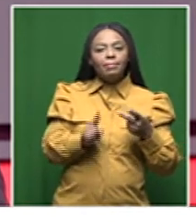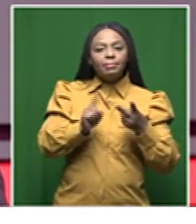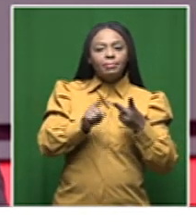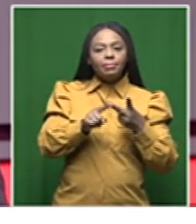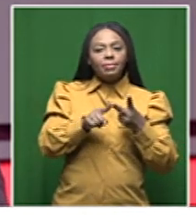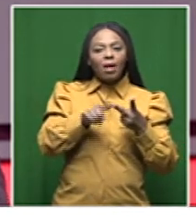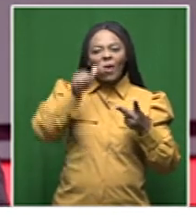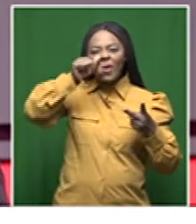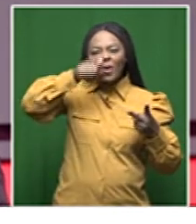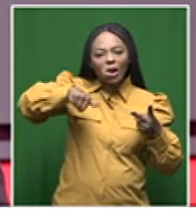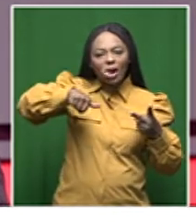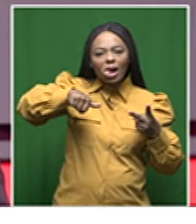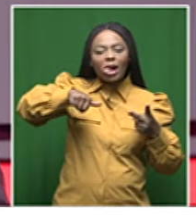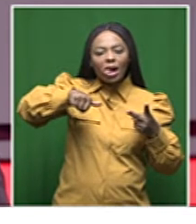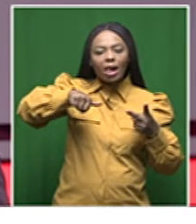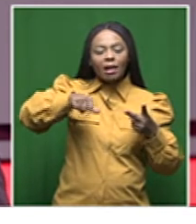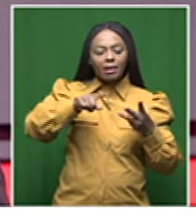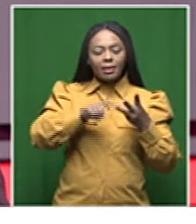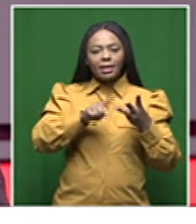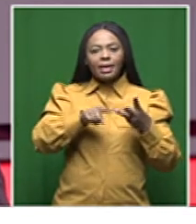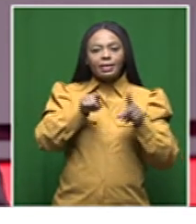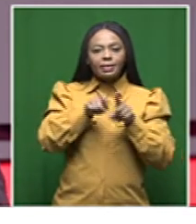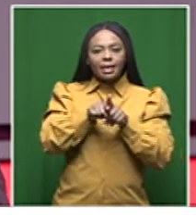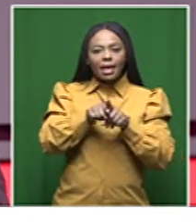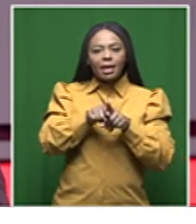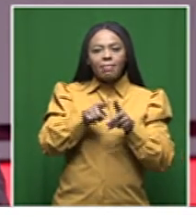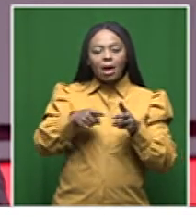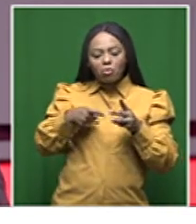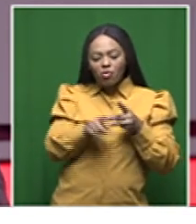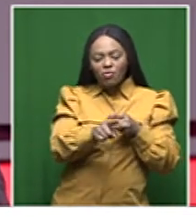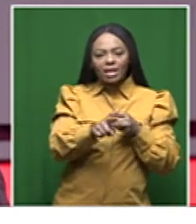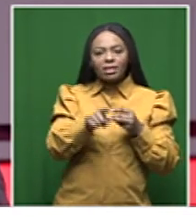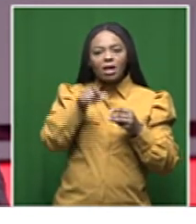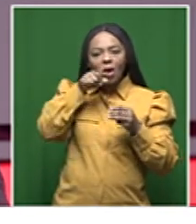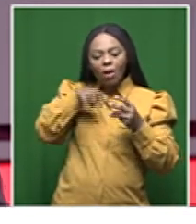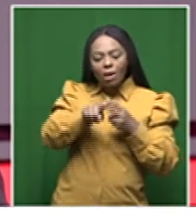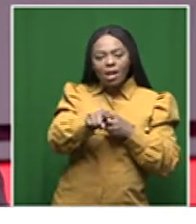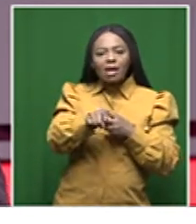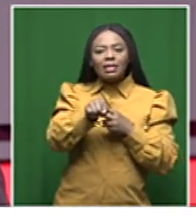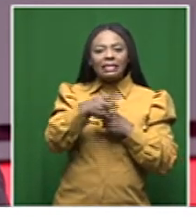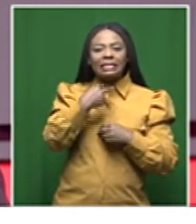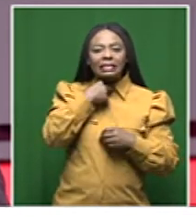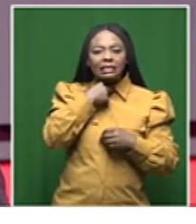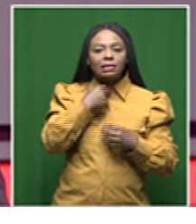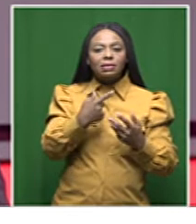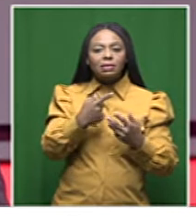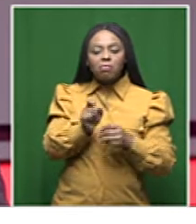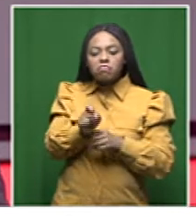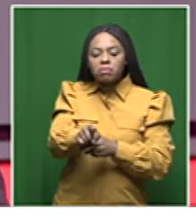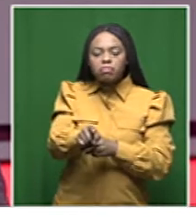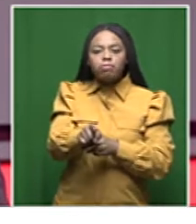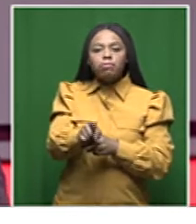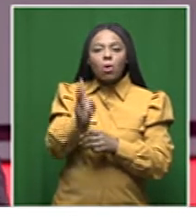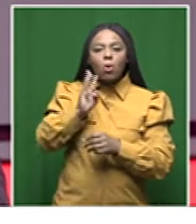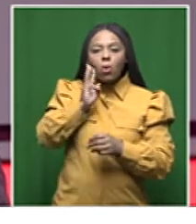of the sperm. The third one was the movement. So that could limit the chances of me causing someone to be